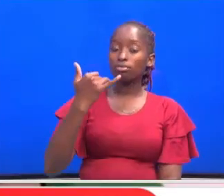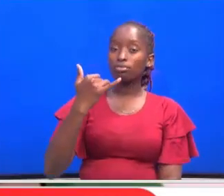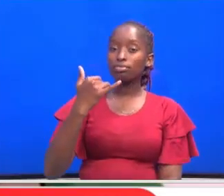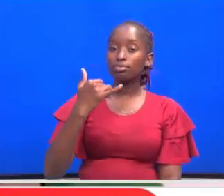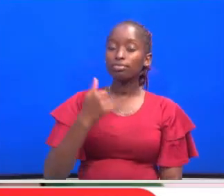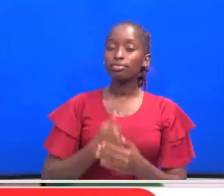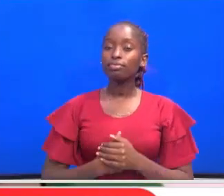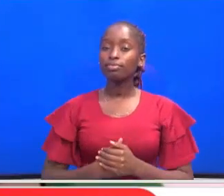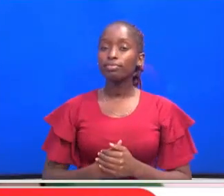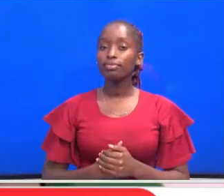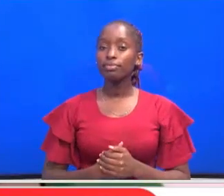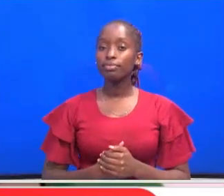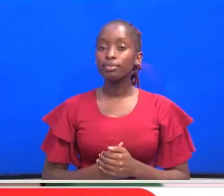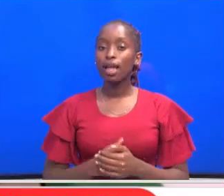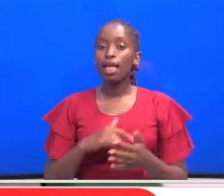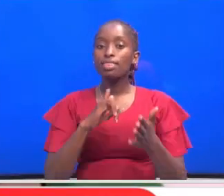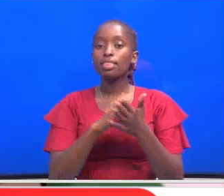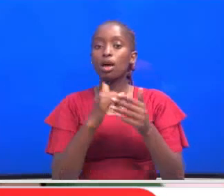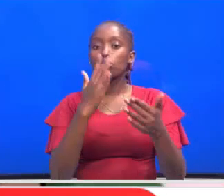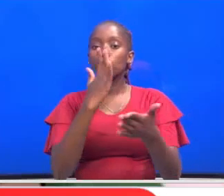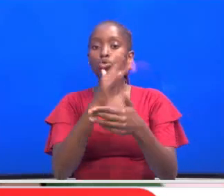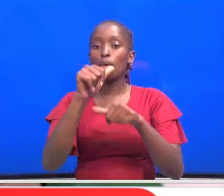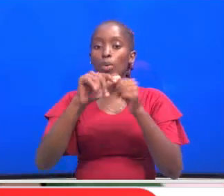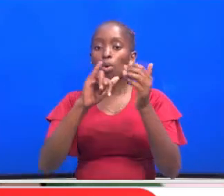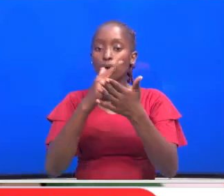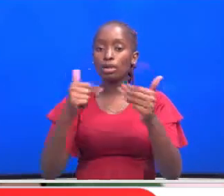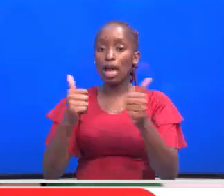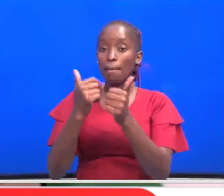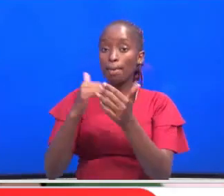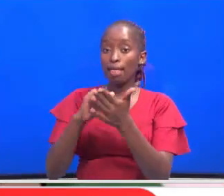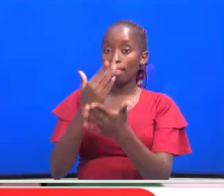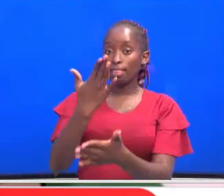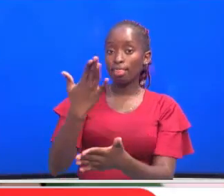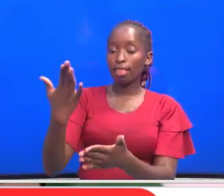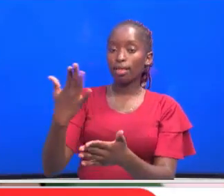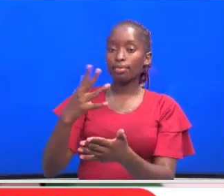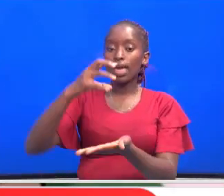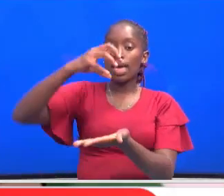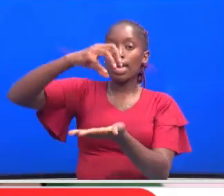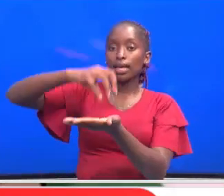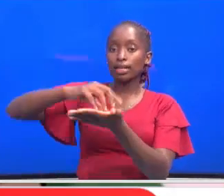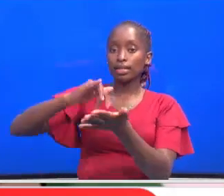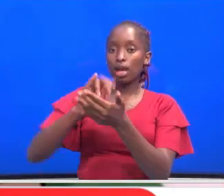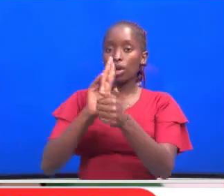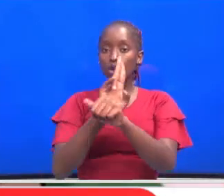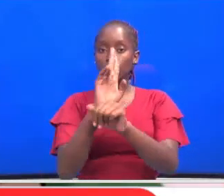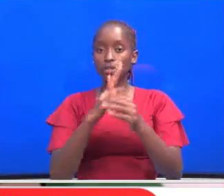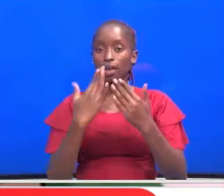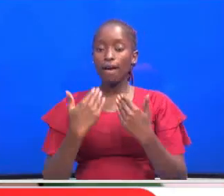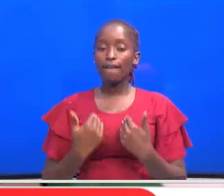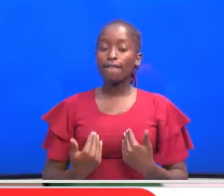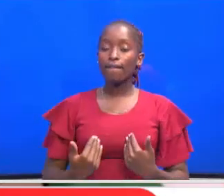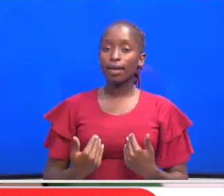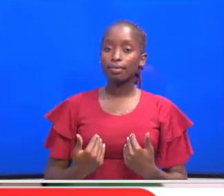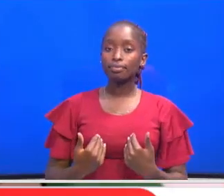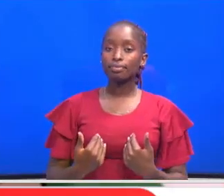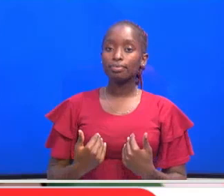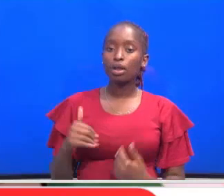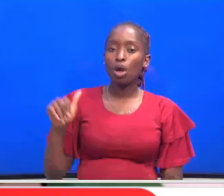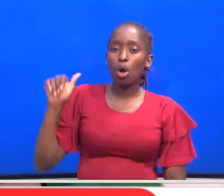know? Because it was. Because that case was being used